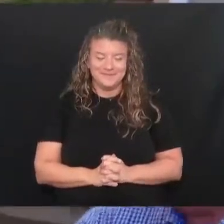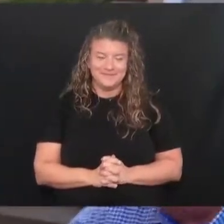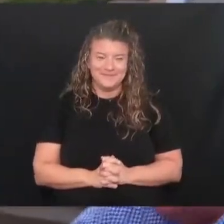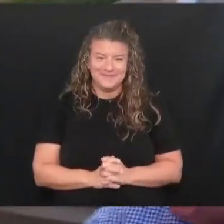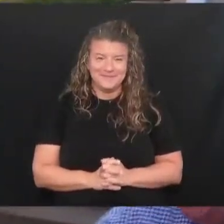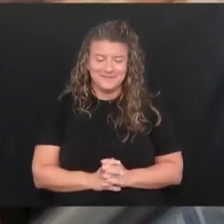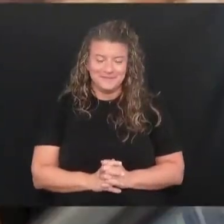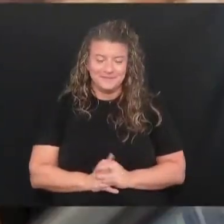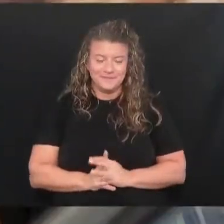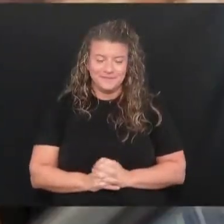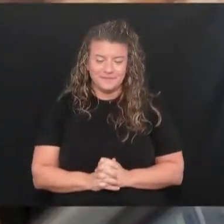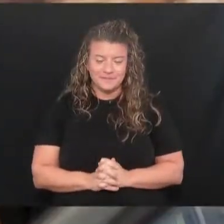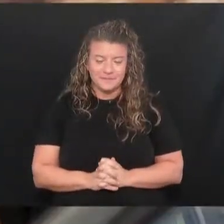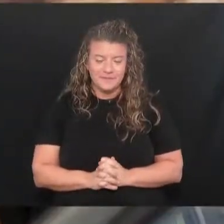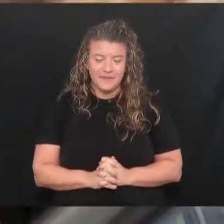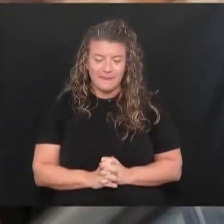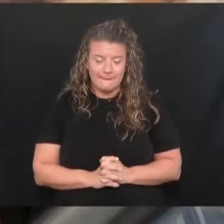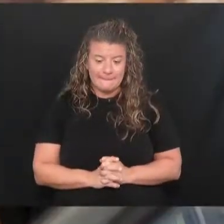it.